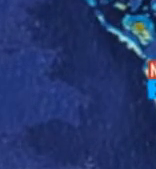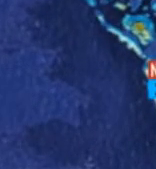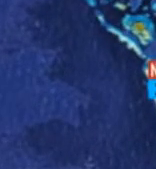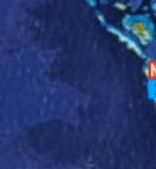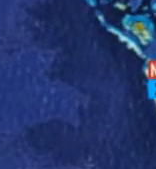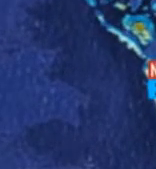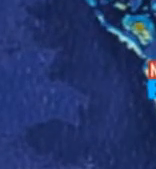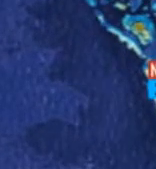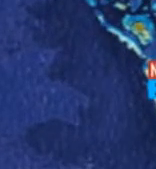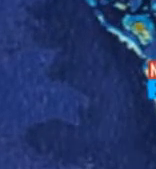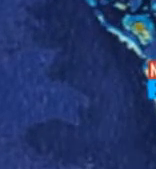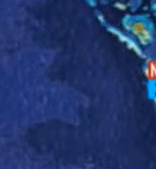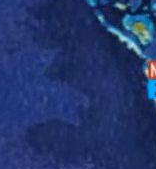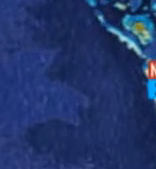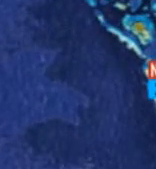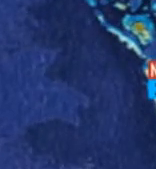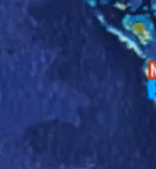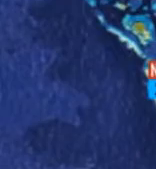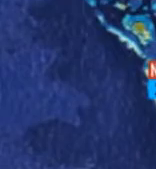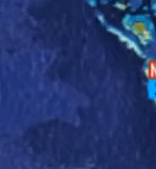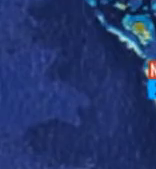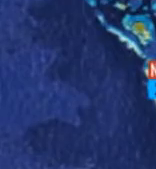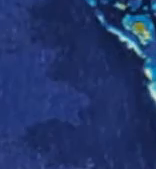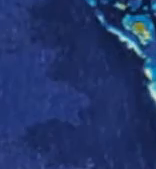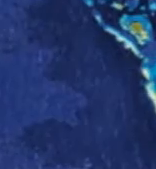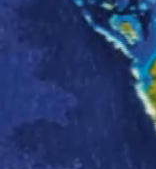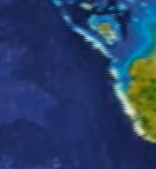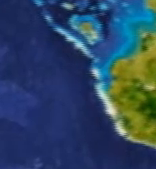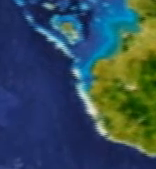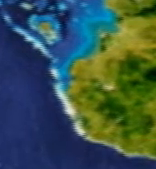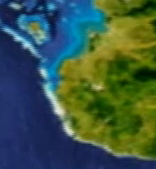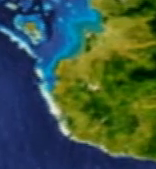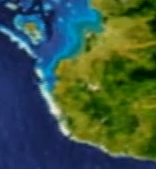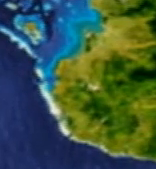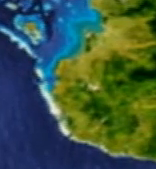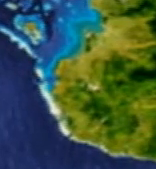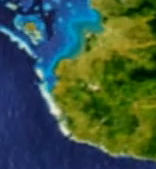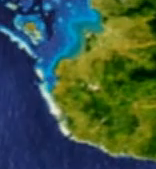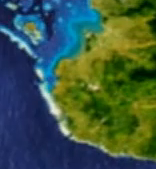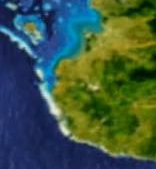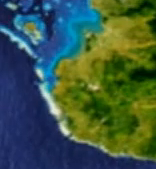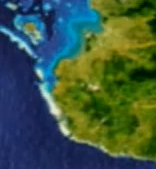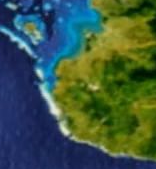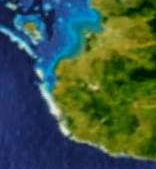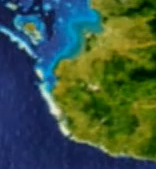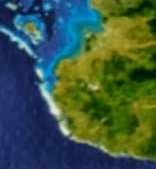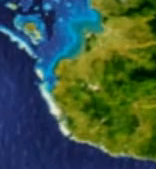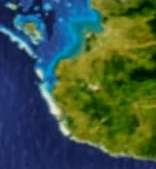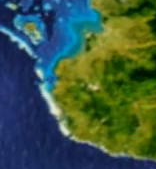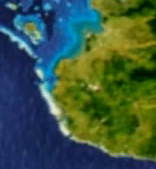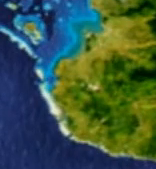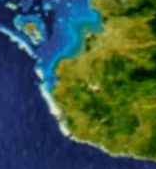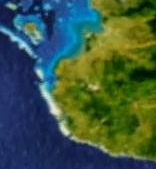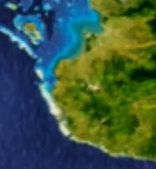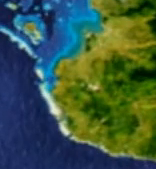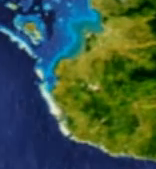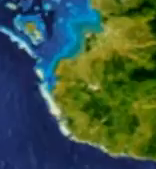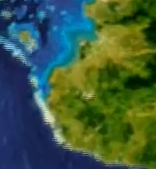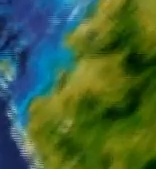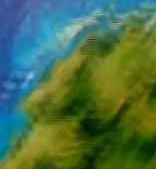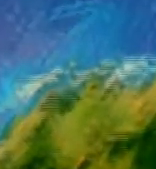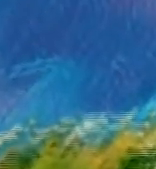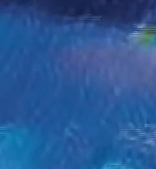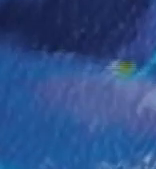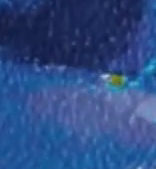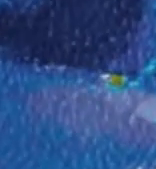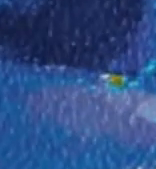at intervals. At sea, northerly winds 15 to 20 knots, moderate to rough seas, moderate